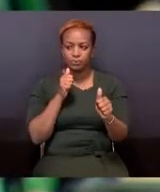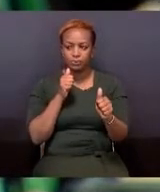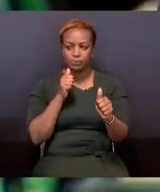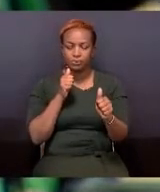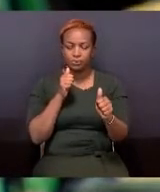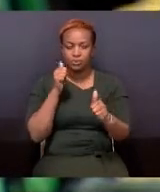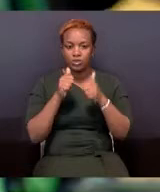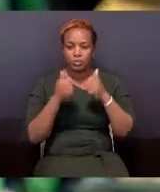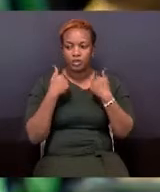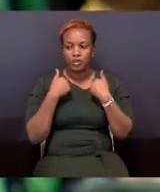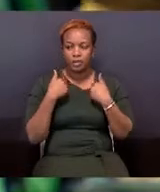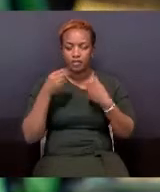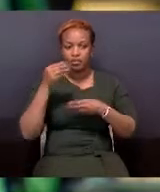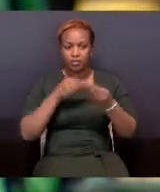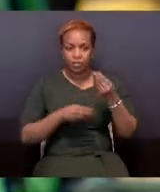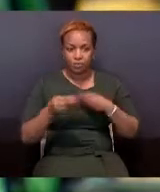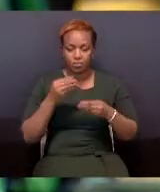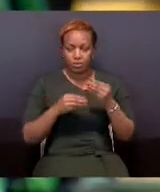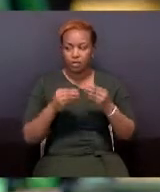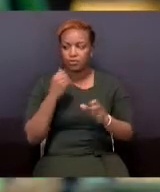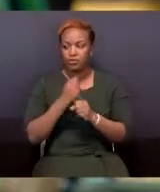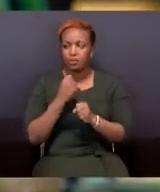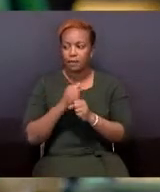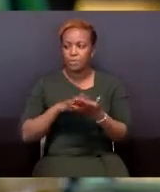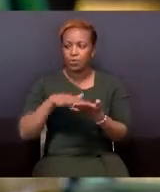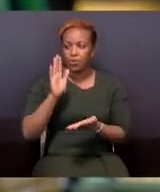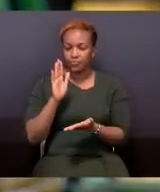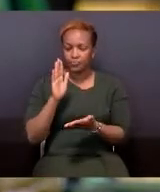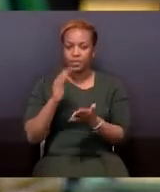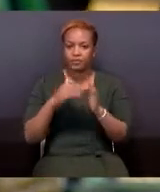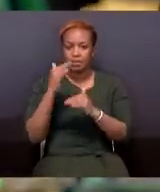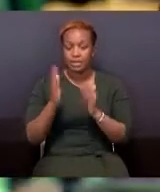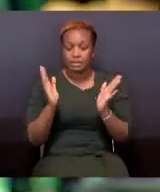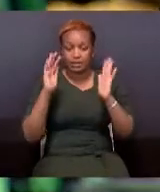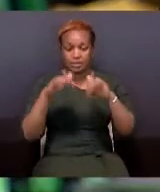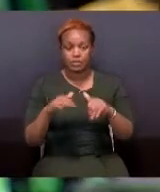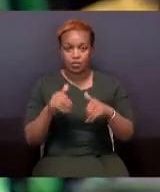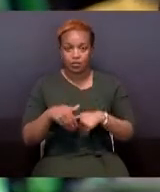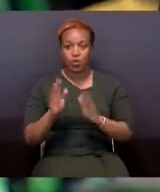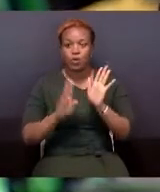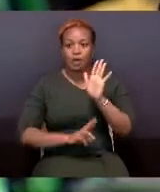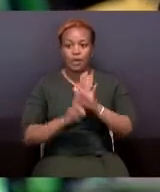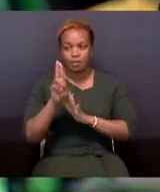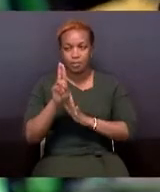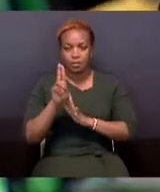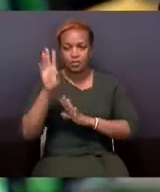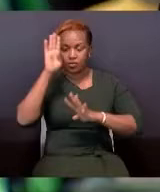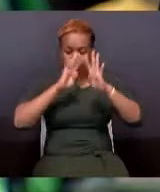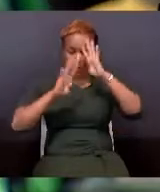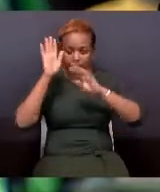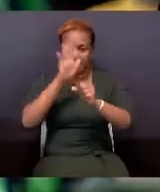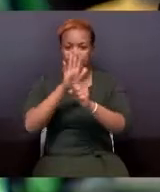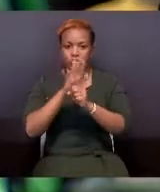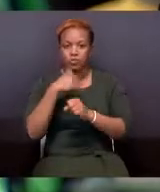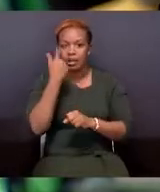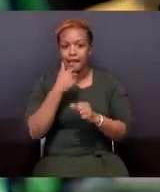more economies of efforts by producing and doing much more. So post the summit, we follow up. We have many young innovators that are here